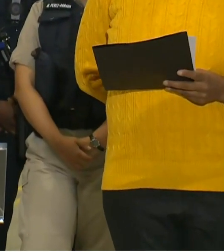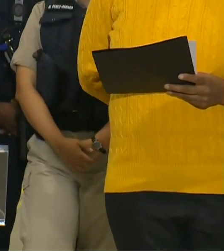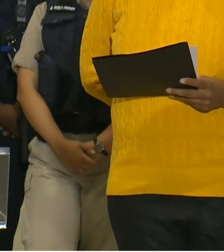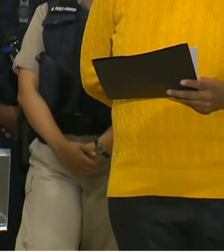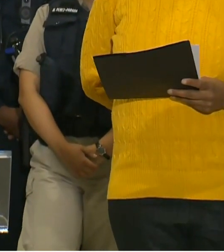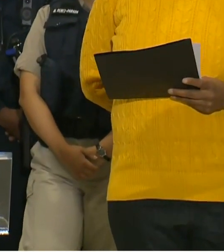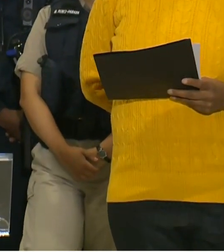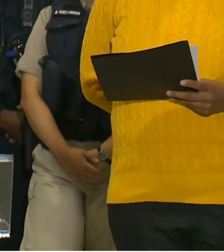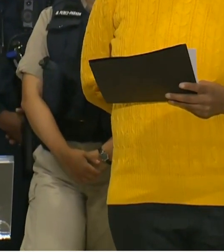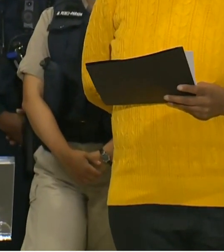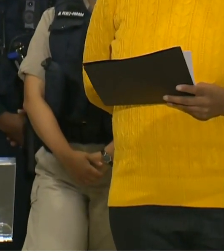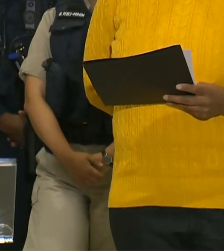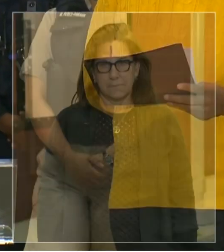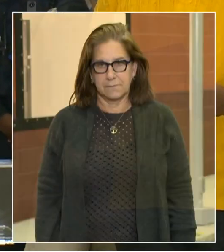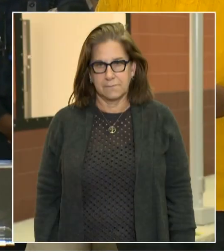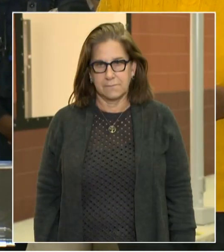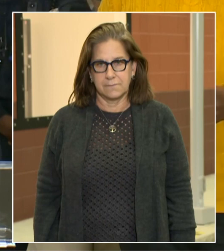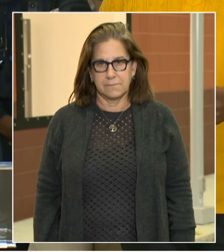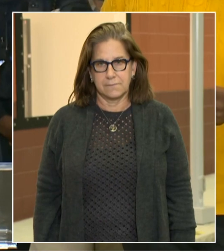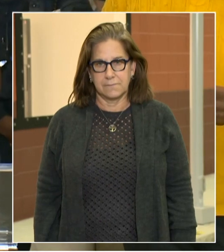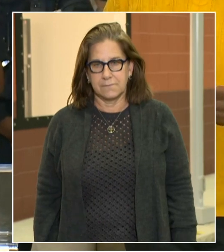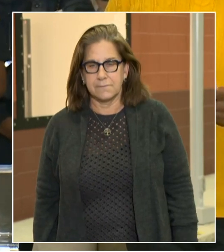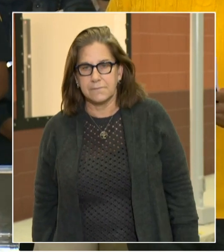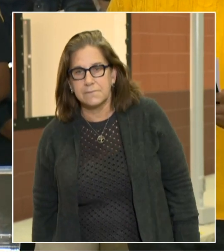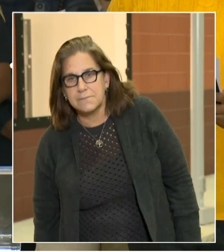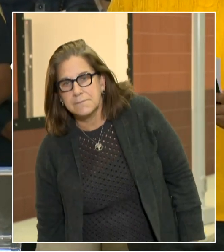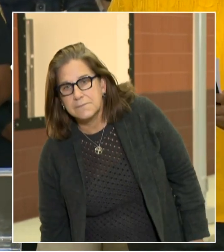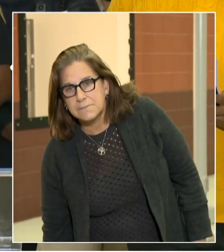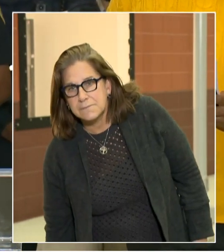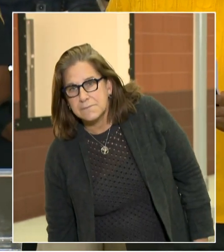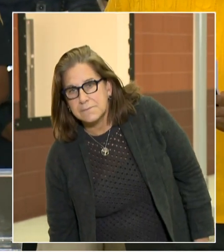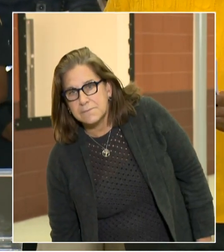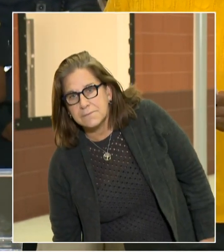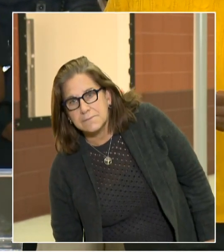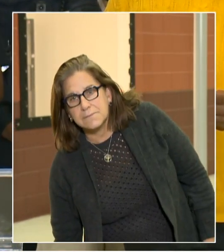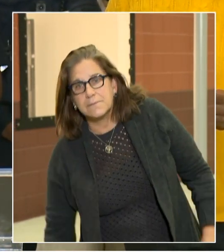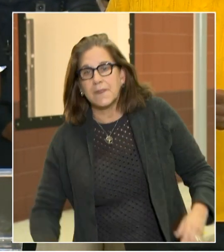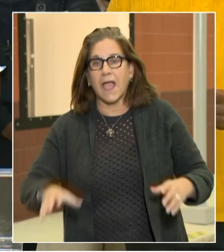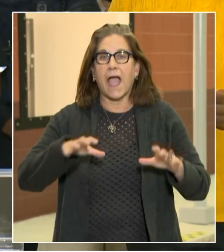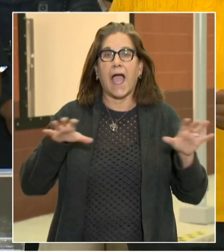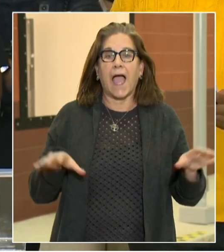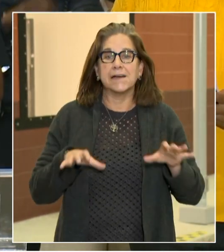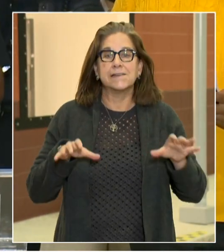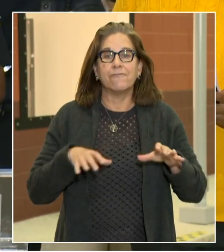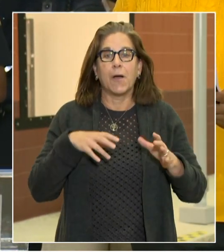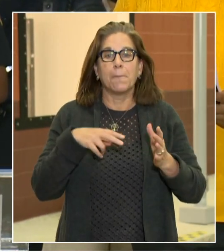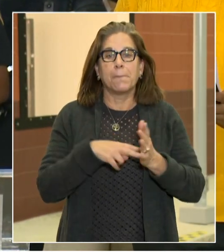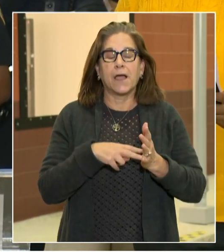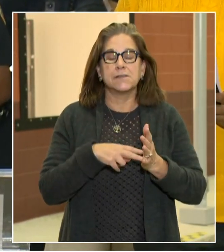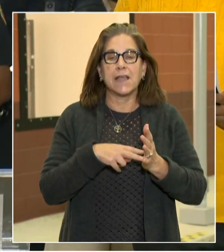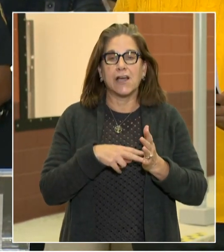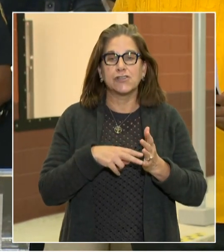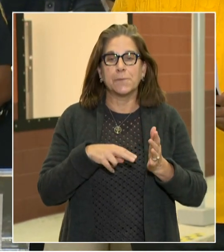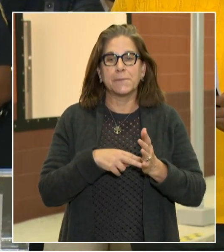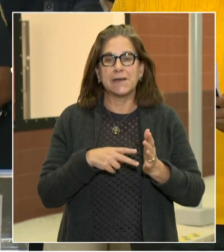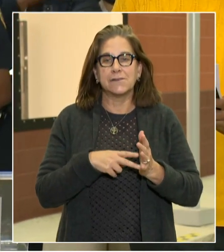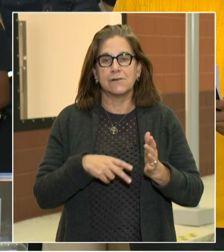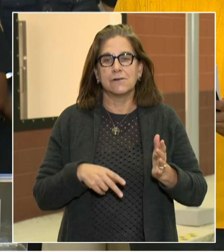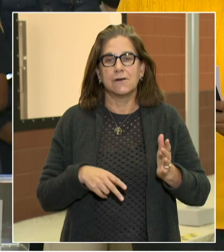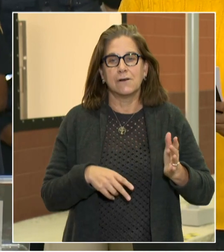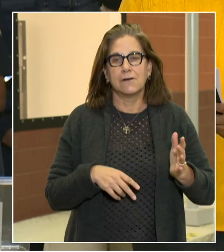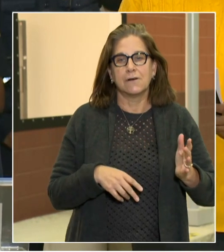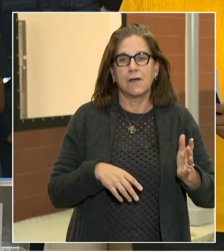intervention. Active bystandership entails that officers can and shall intervene in another officer's